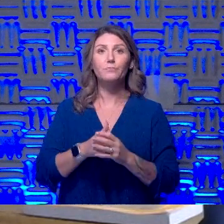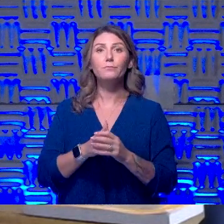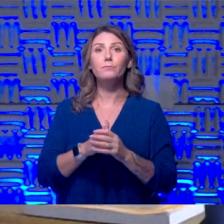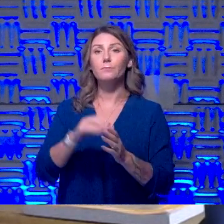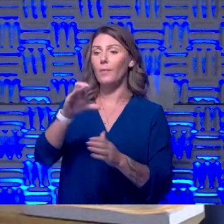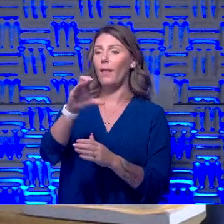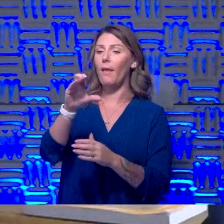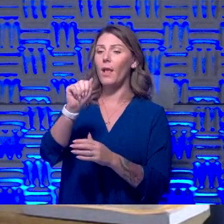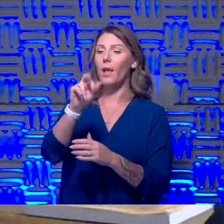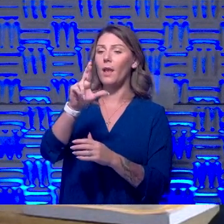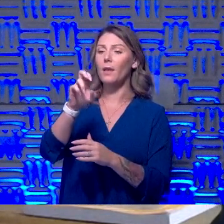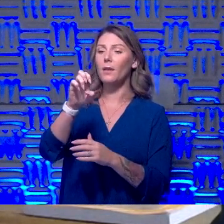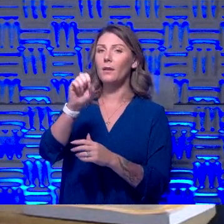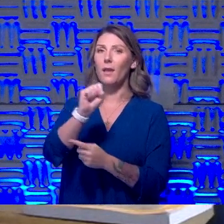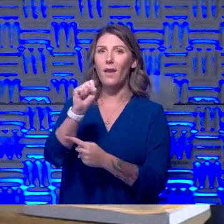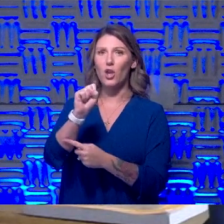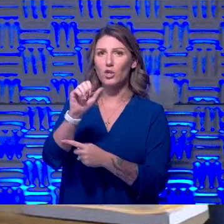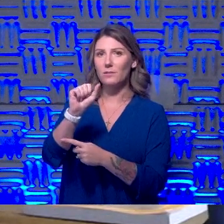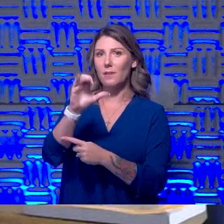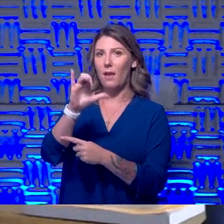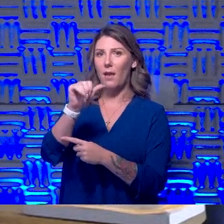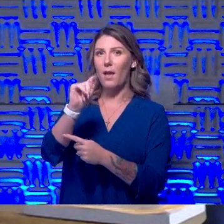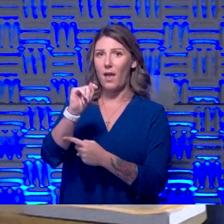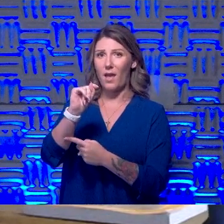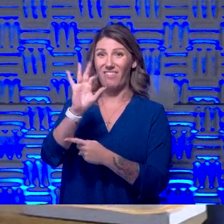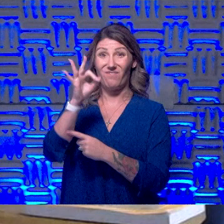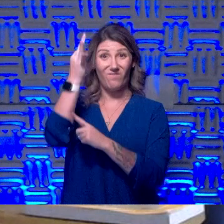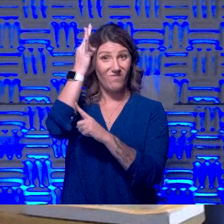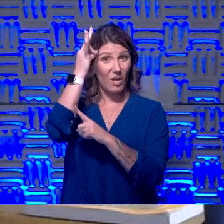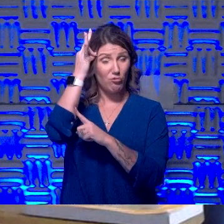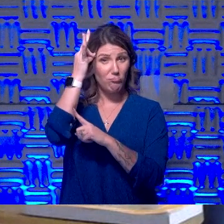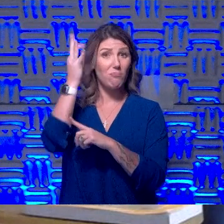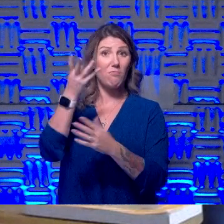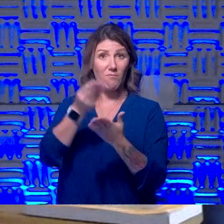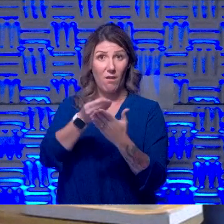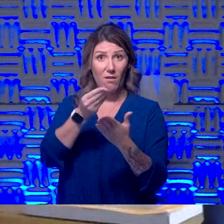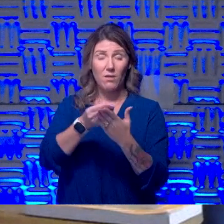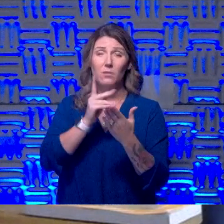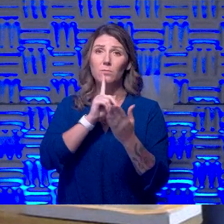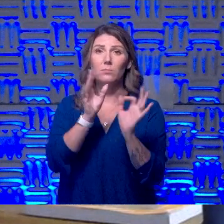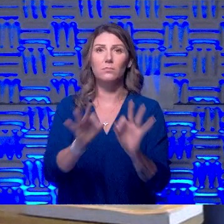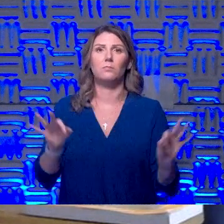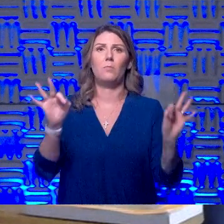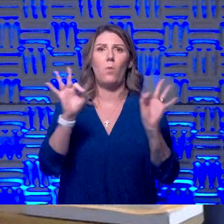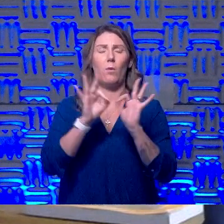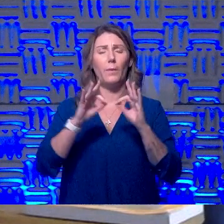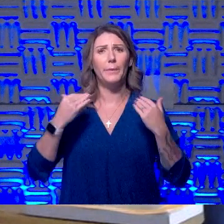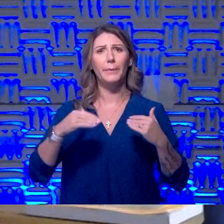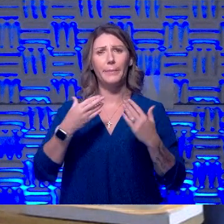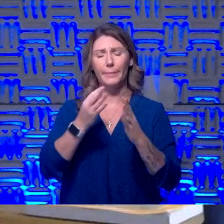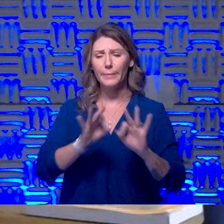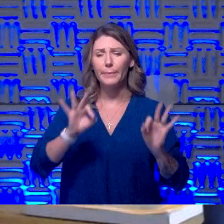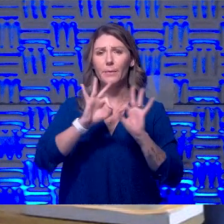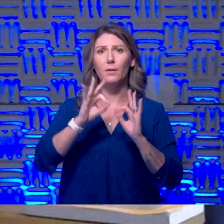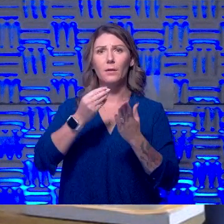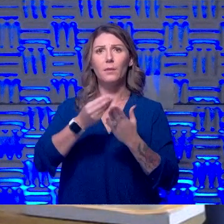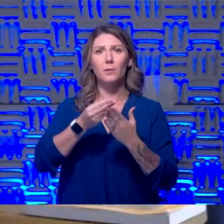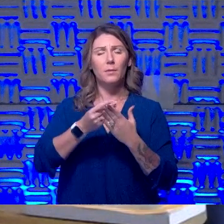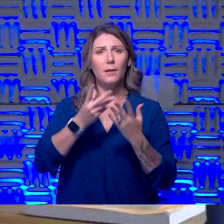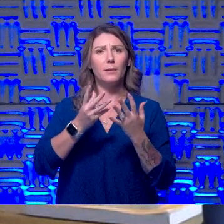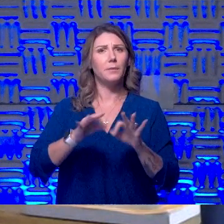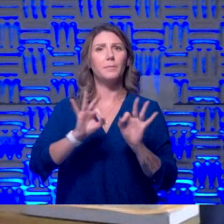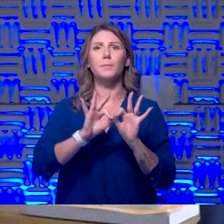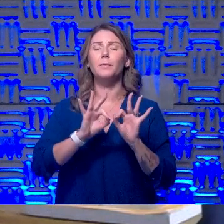Act funding that the federal government came through with was extremely important, and it really